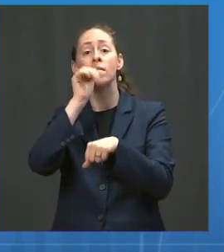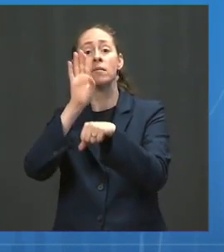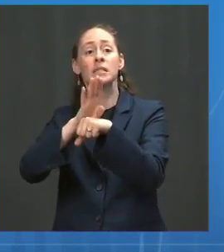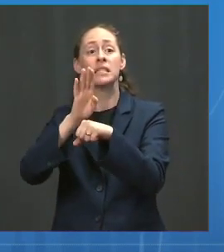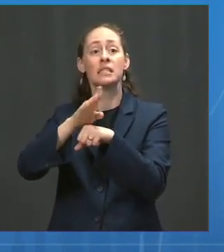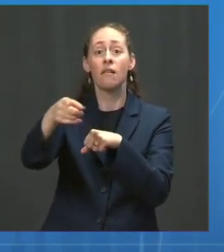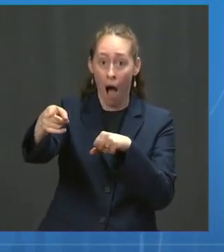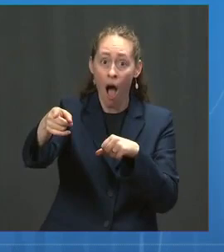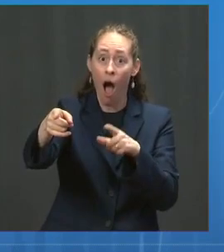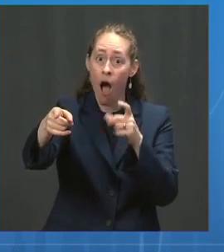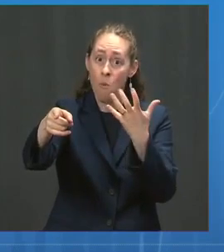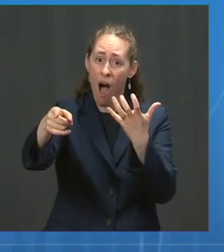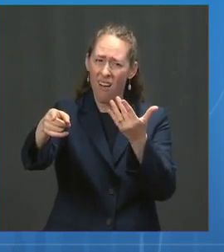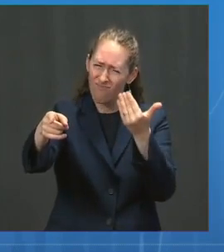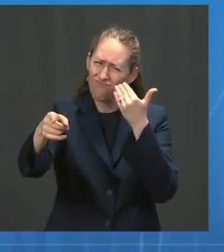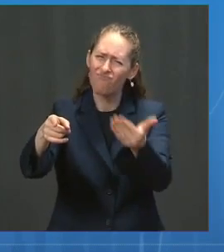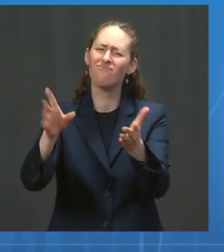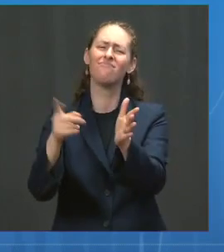strong.